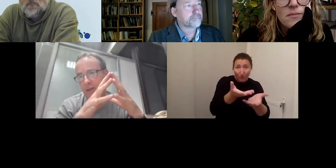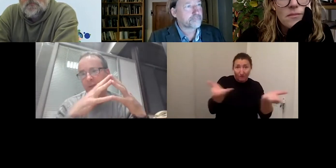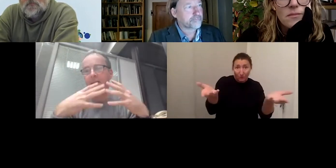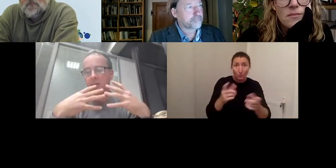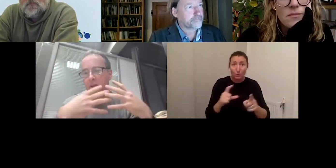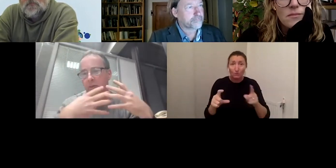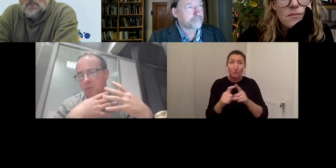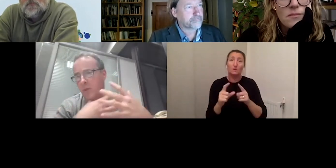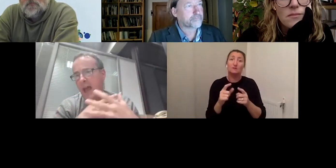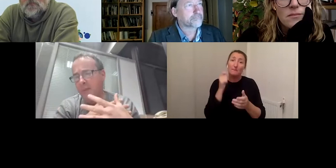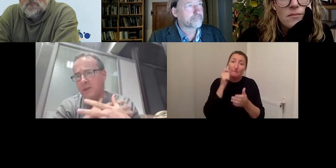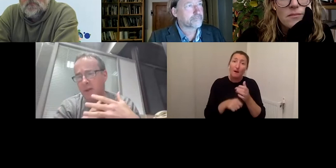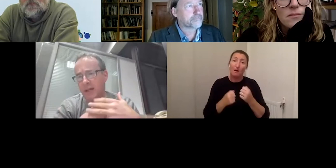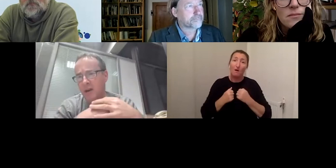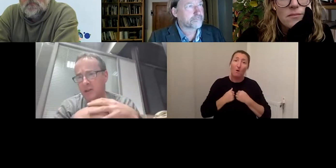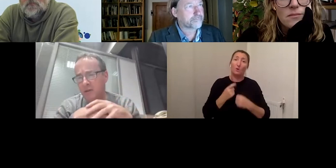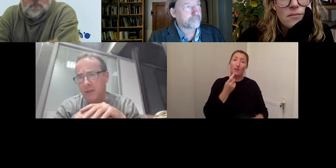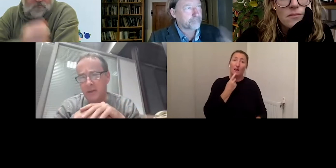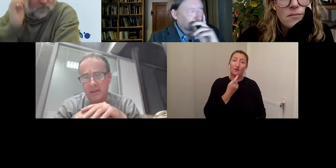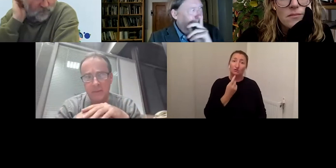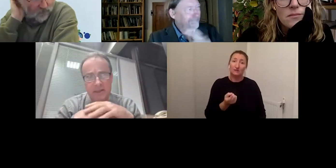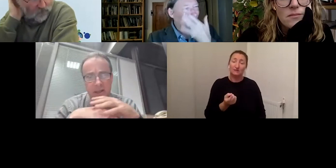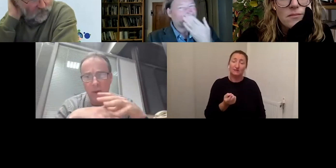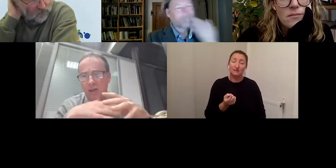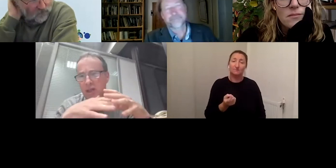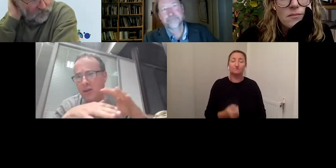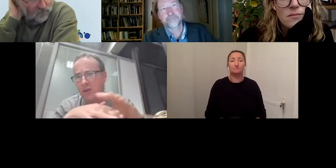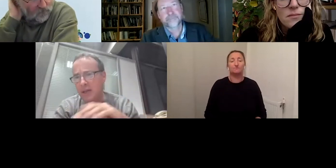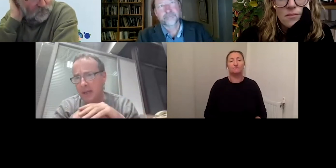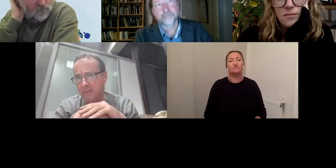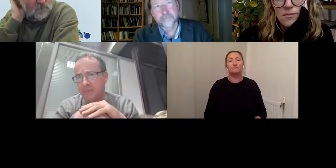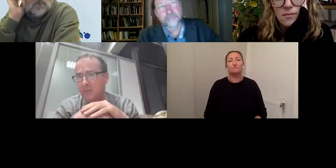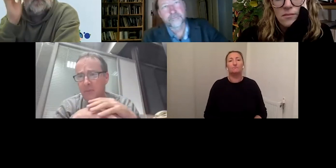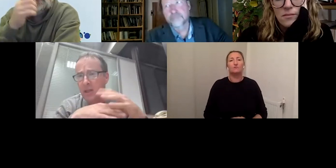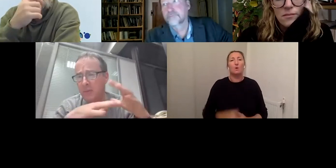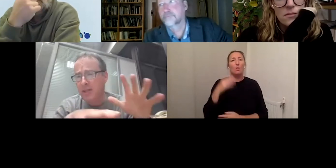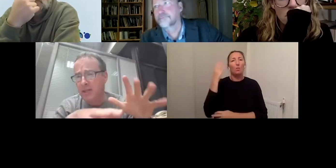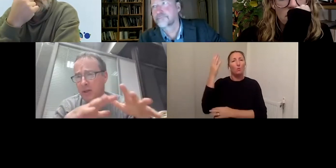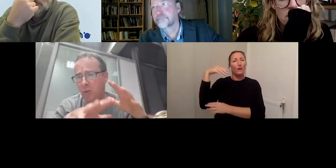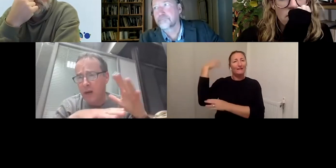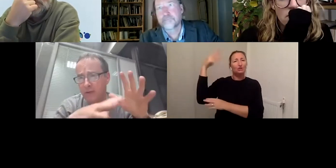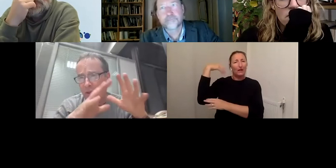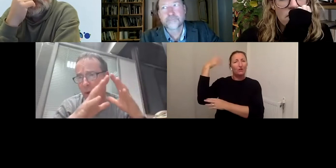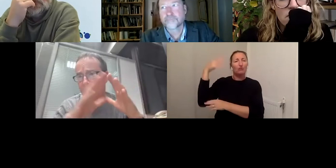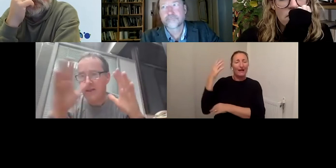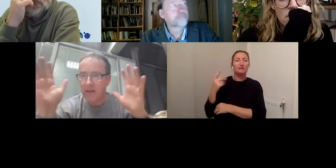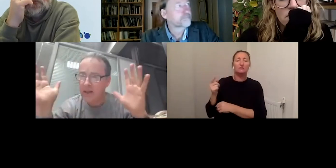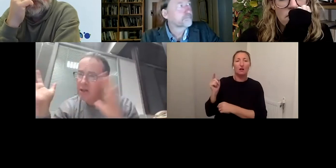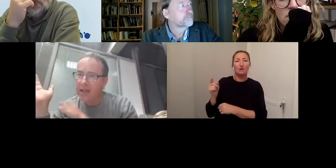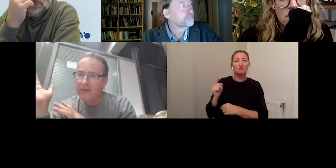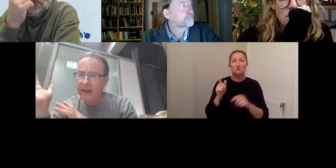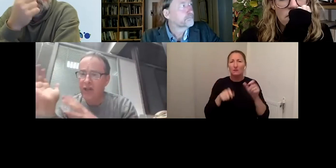we said, if we look, what happened in Ireland over the period of time was that the wind generators came in. Communities weren't aware of this